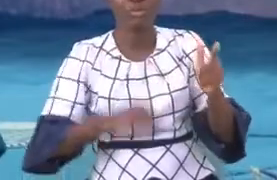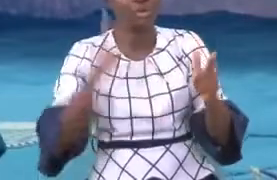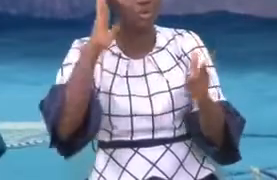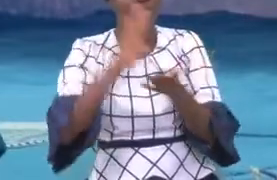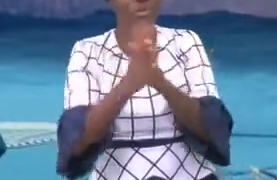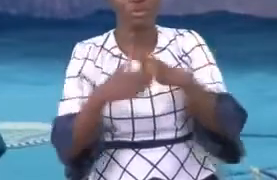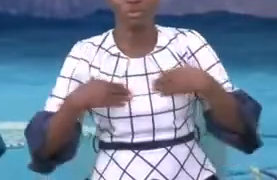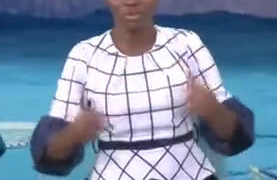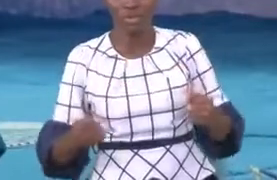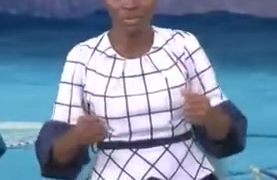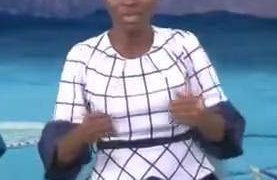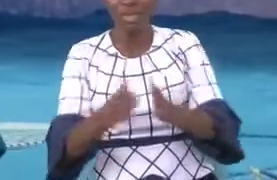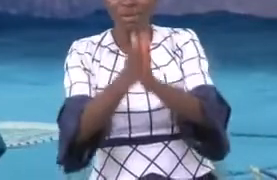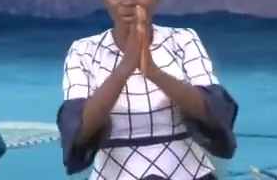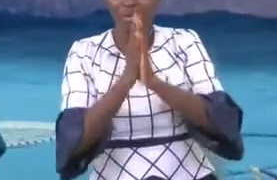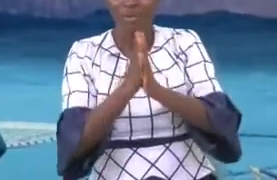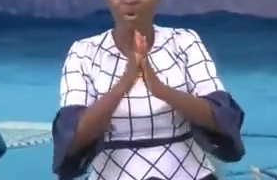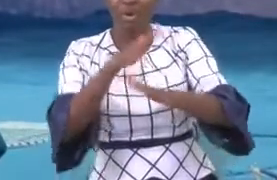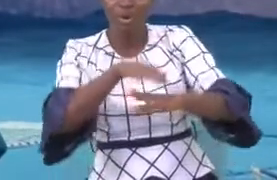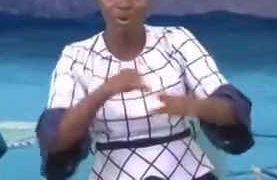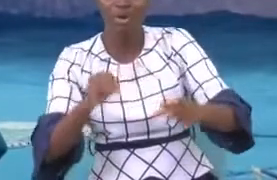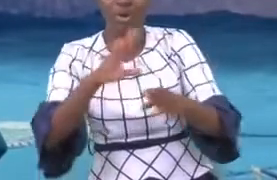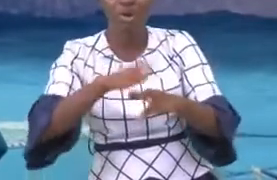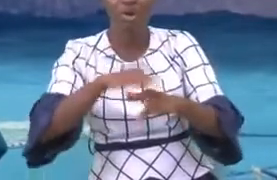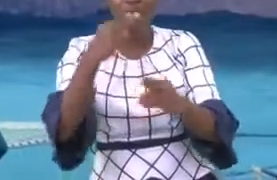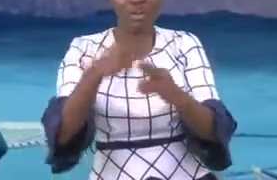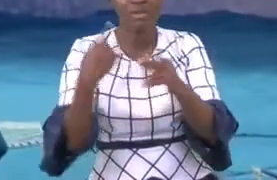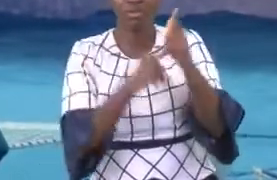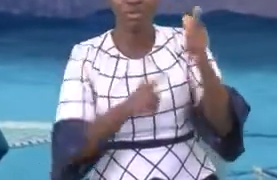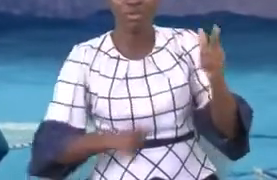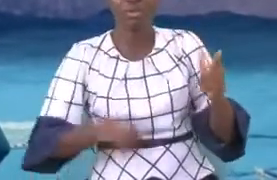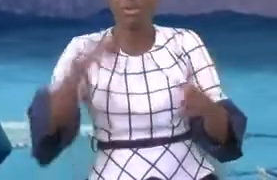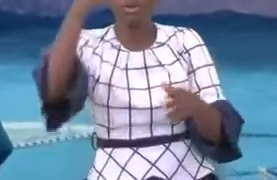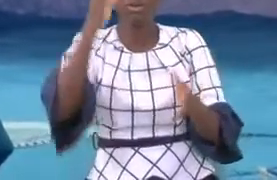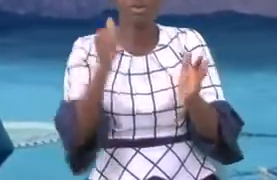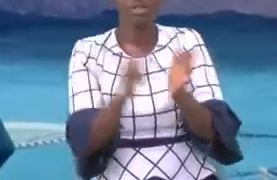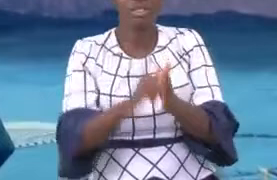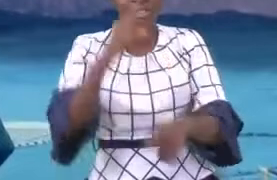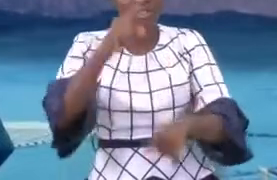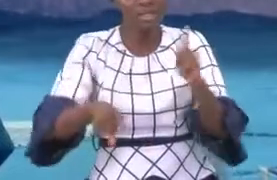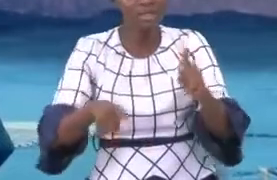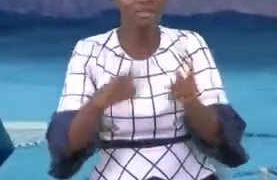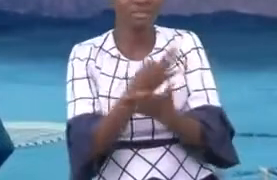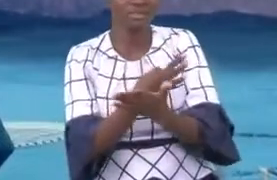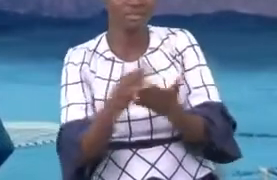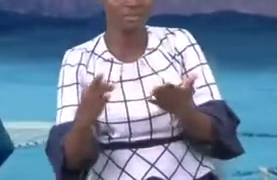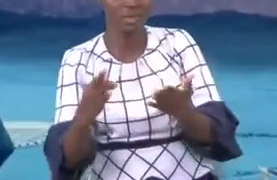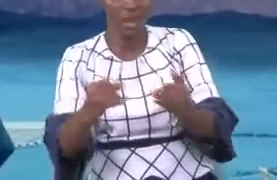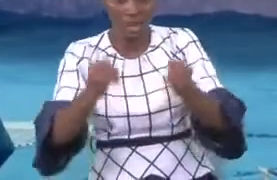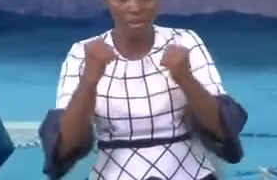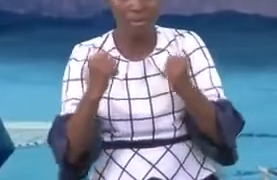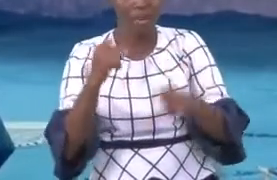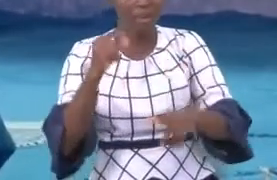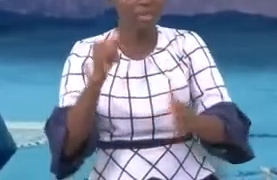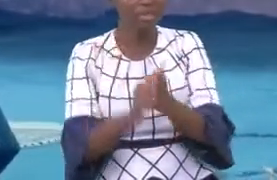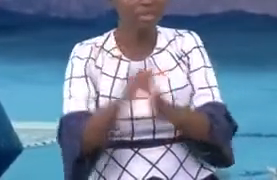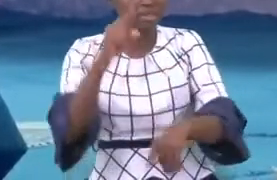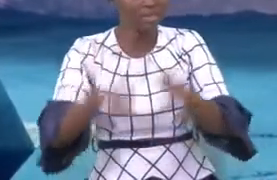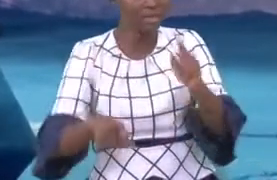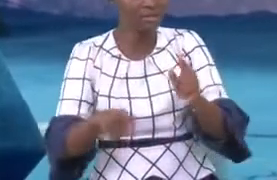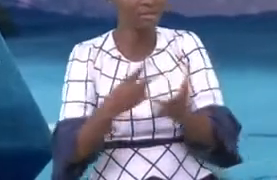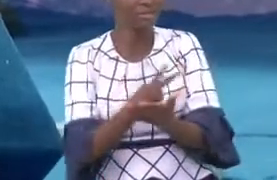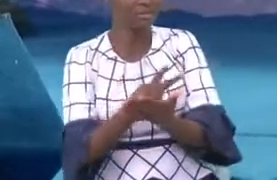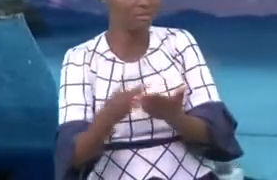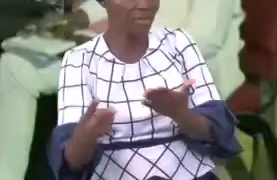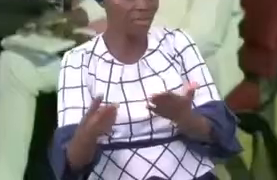that cannot fail, with the power that cannot fail, wonders will happen in your life